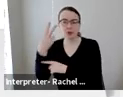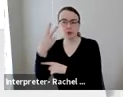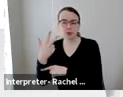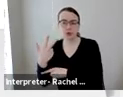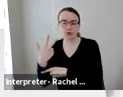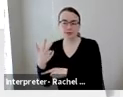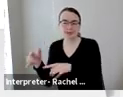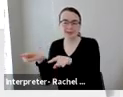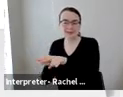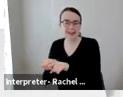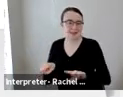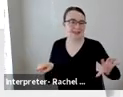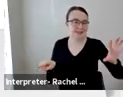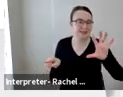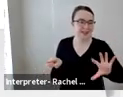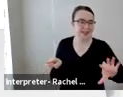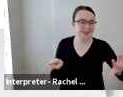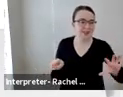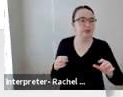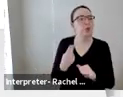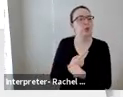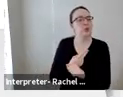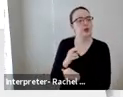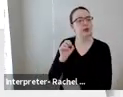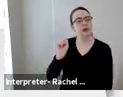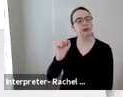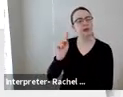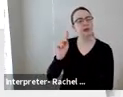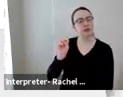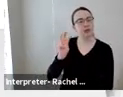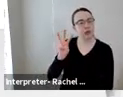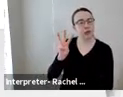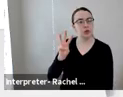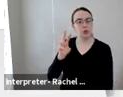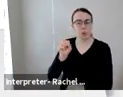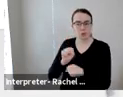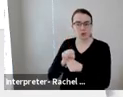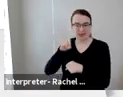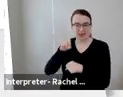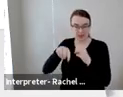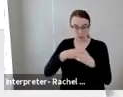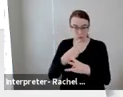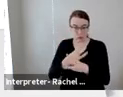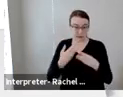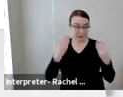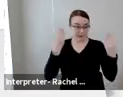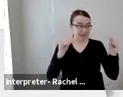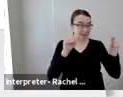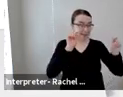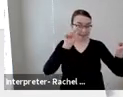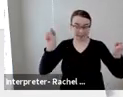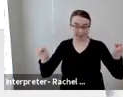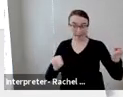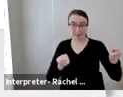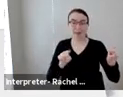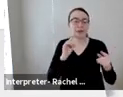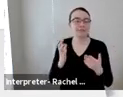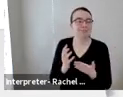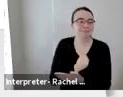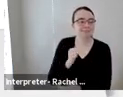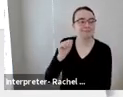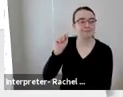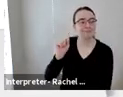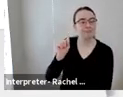so how to create SKUs and work in that world where you're selling product, but you're economizing tooling.